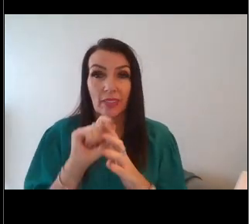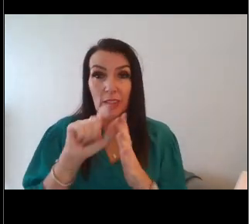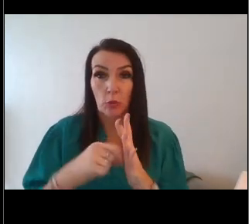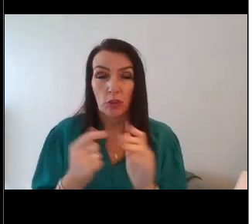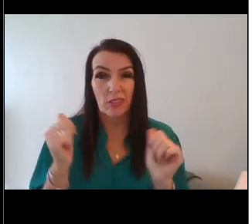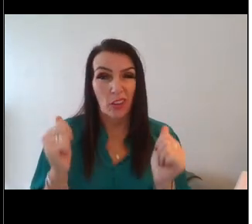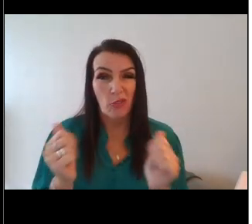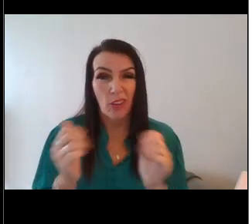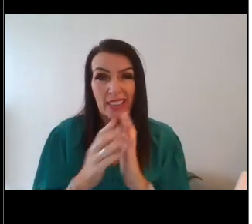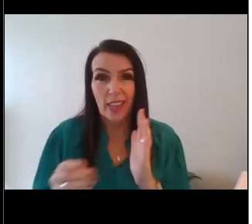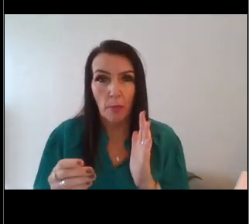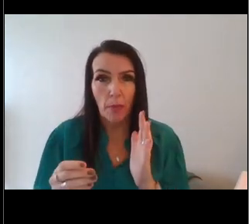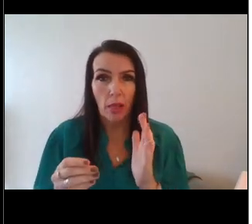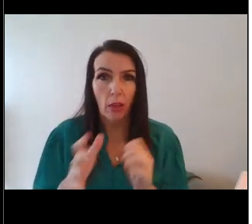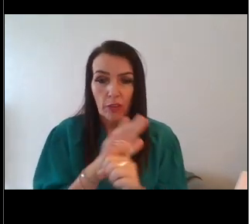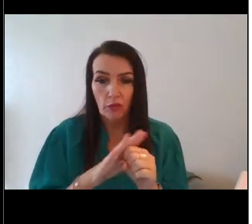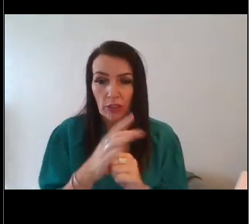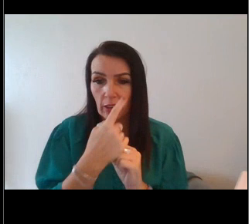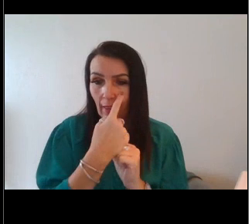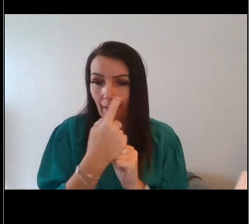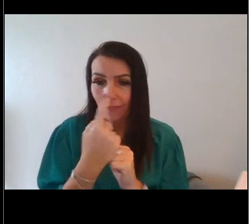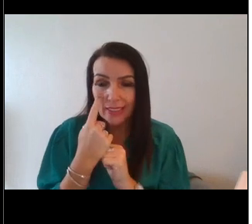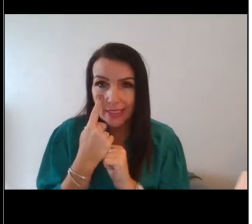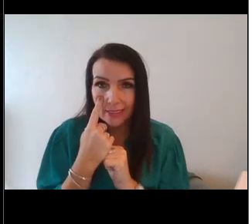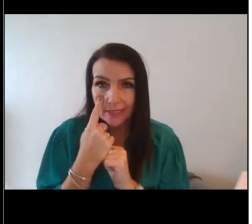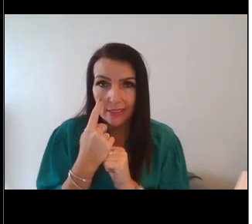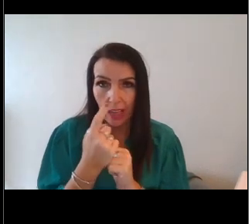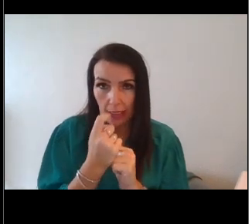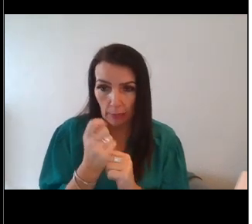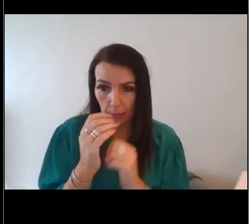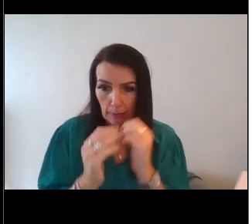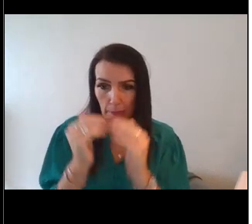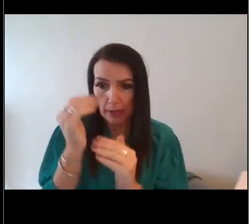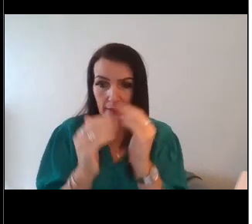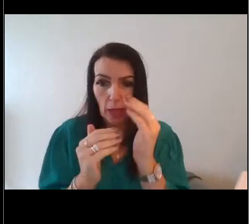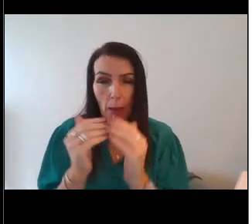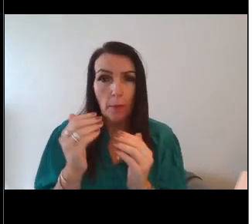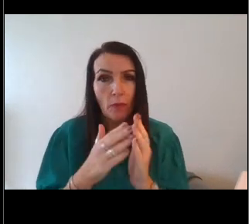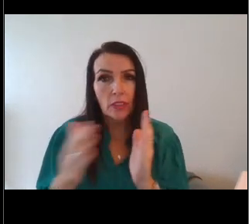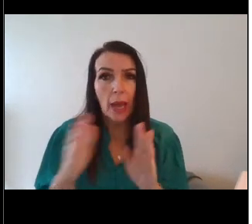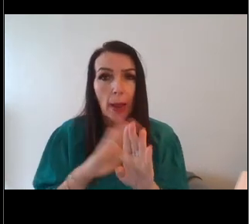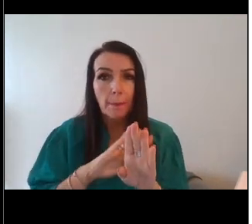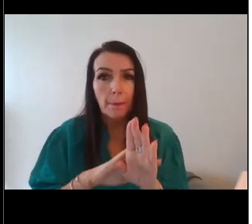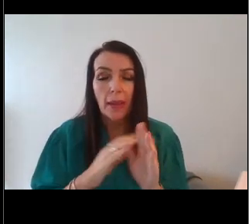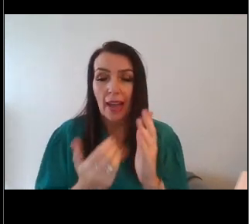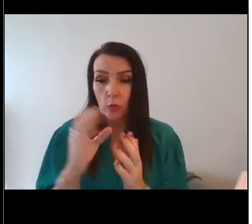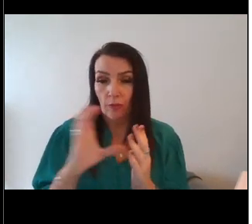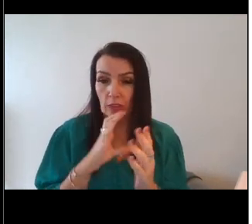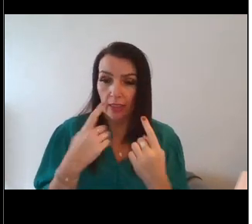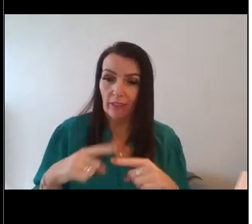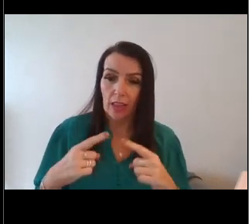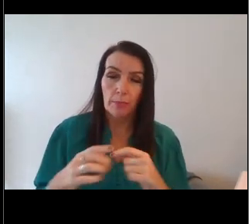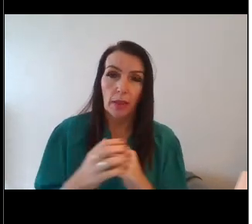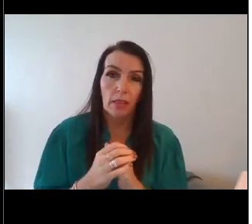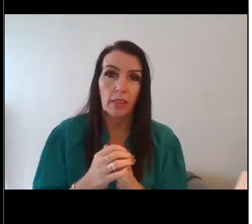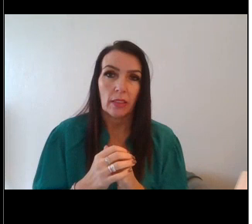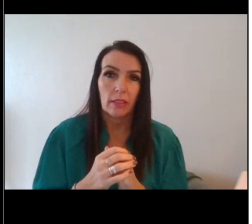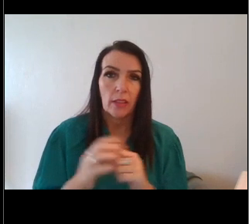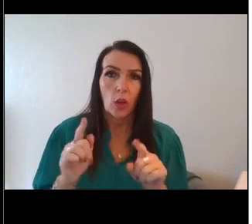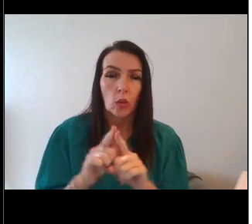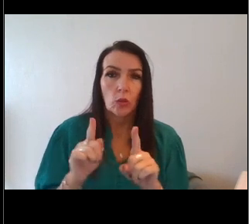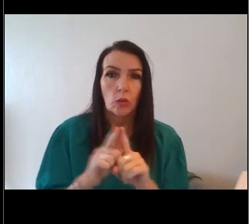example of how a regional evidence base can be built up and enhanced over time as new funding becomes available. It also speaks to the benefits